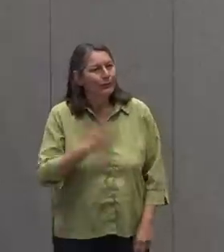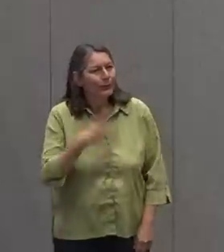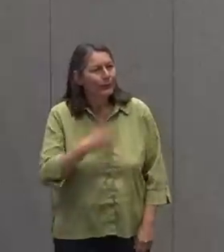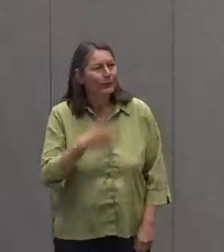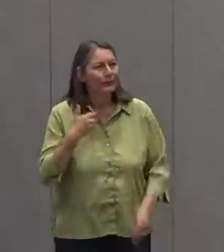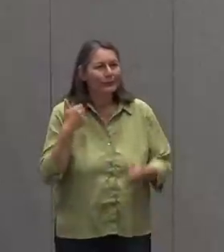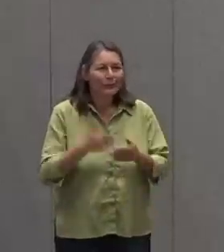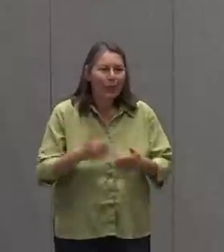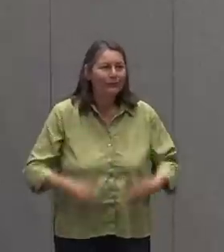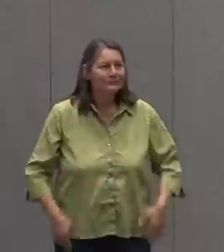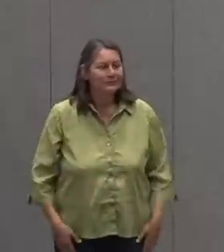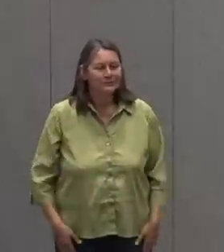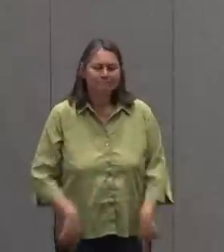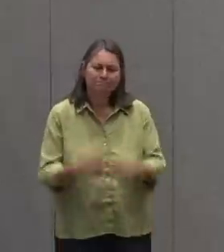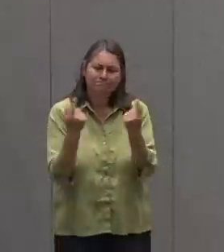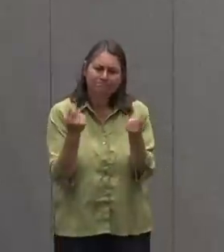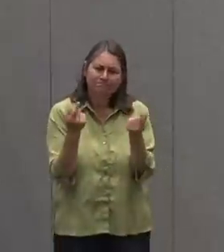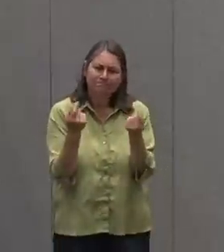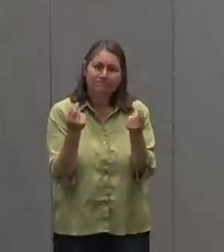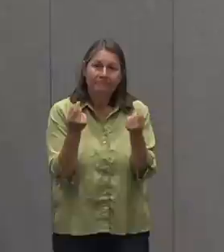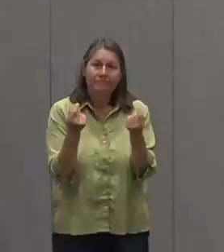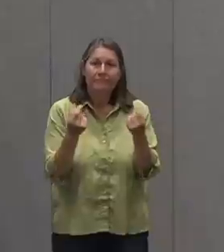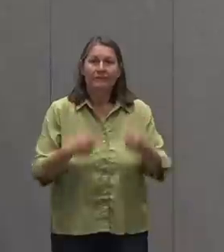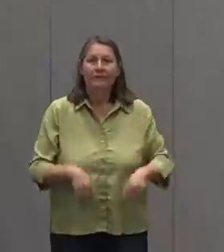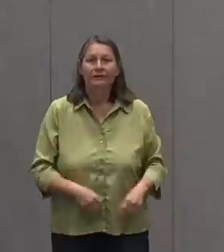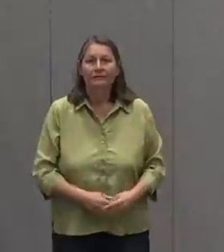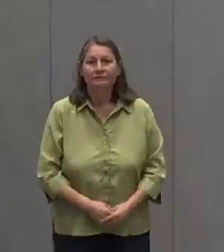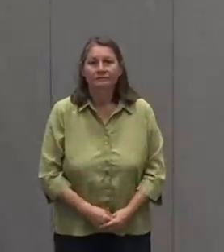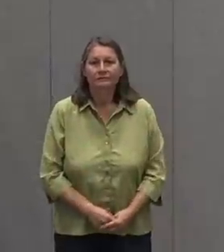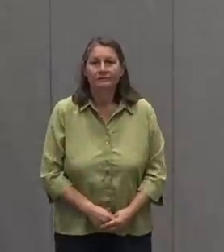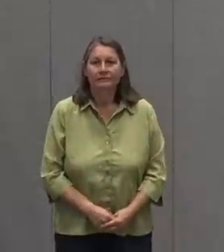see. What should we do? Let's keep this.